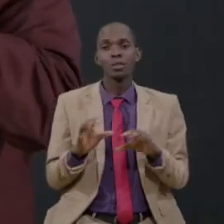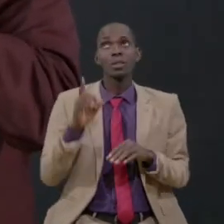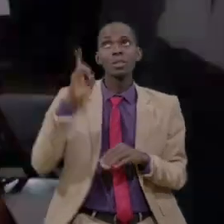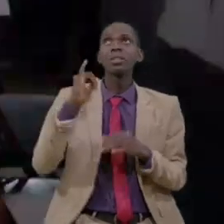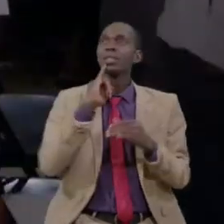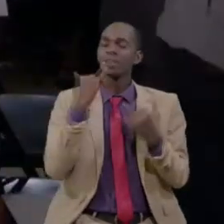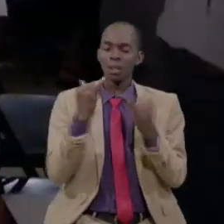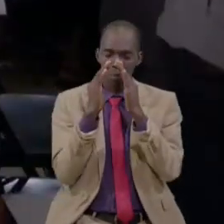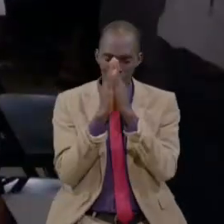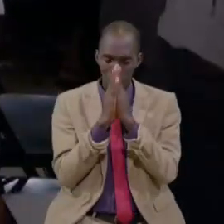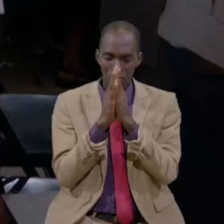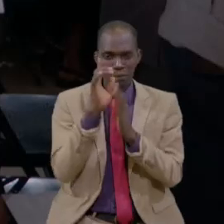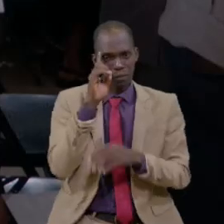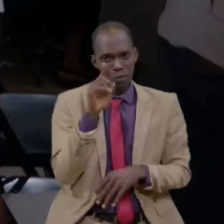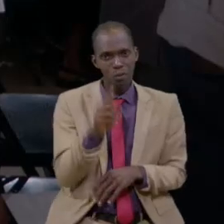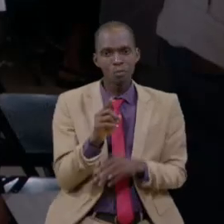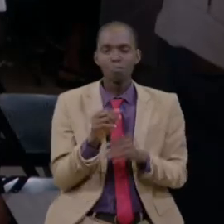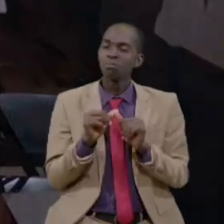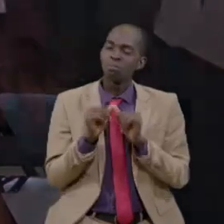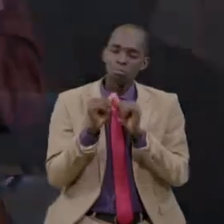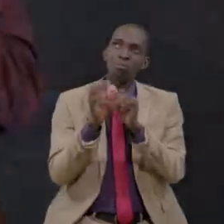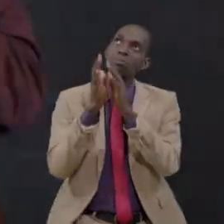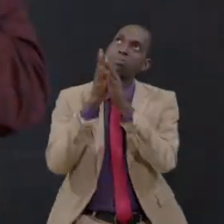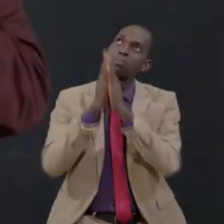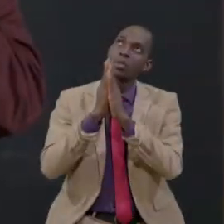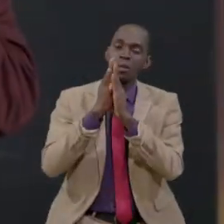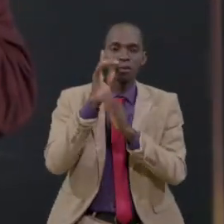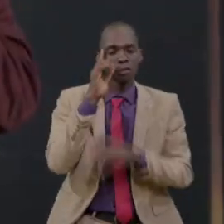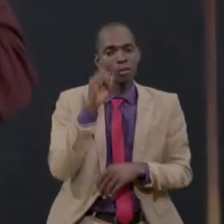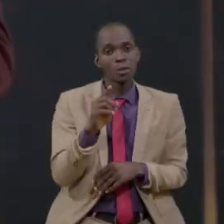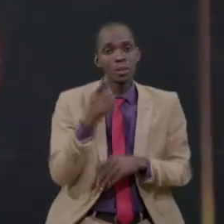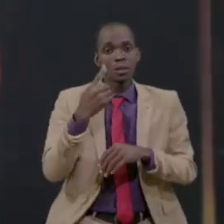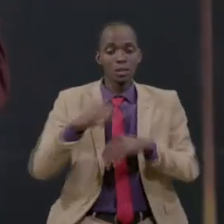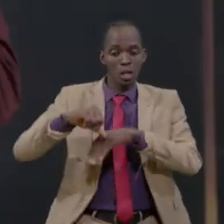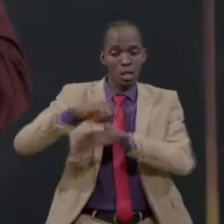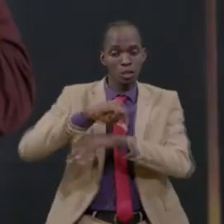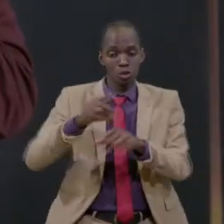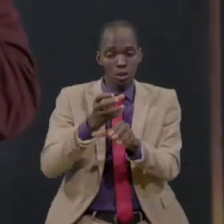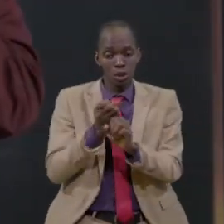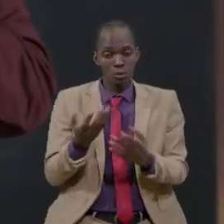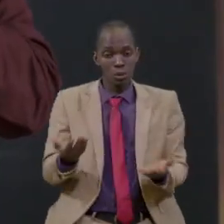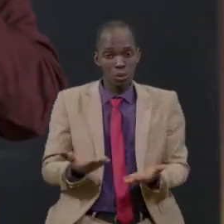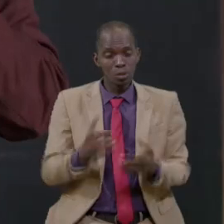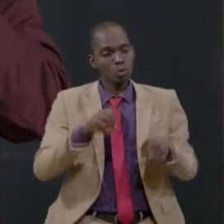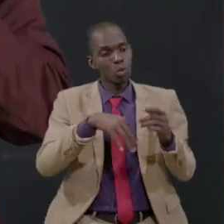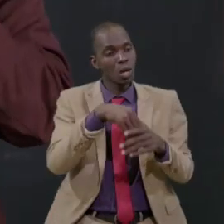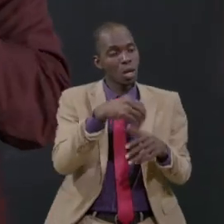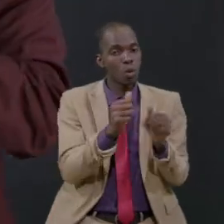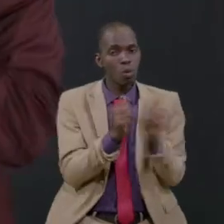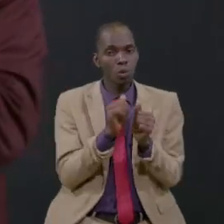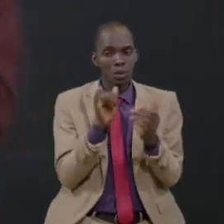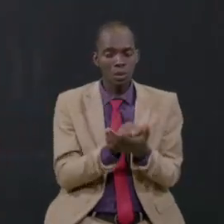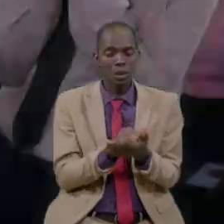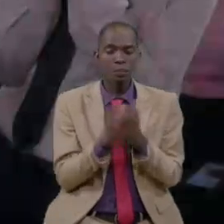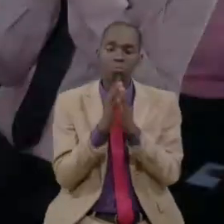interceding for you. The anointing you receive here, you go out with the intercession of Christ, you will succeed